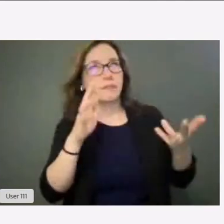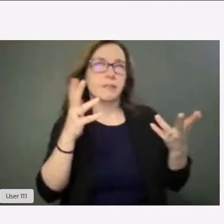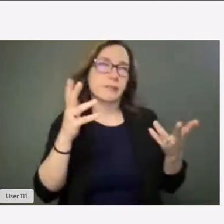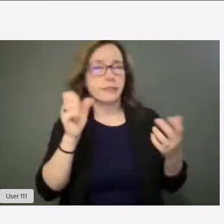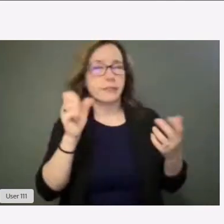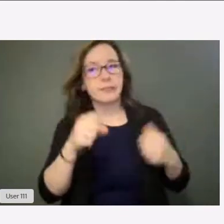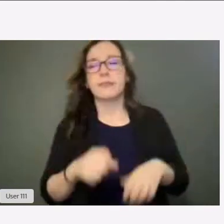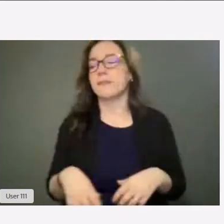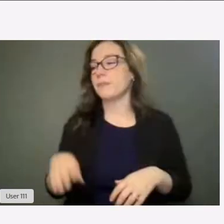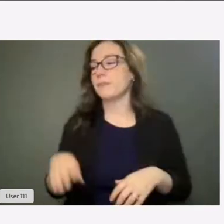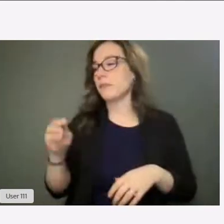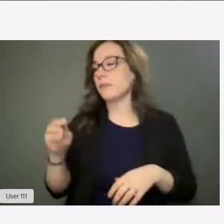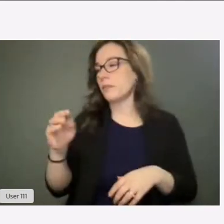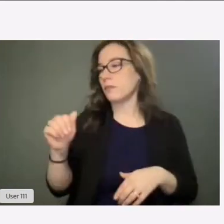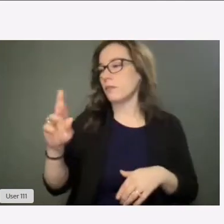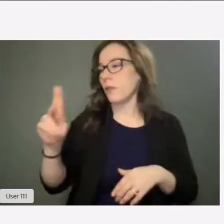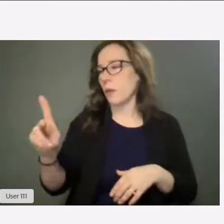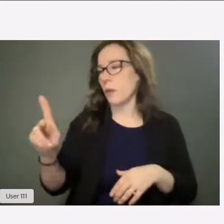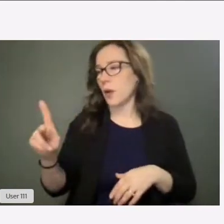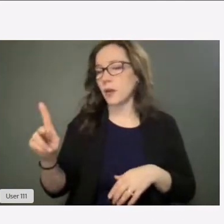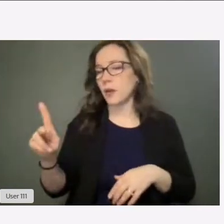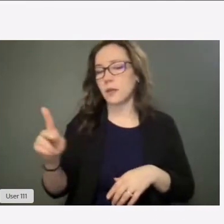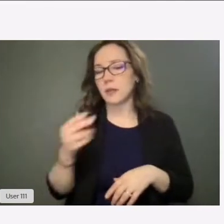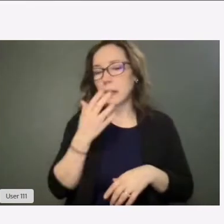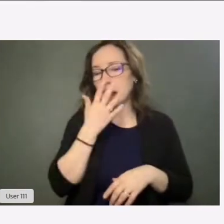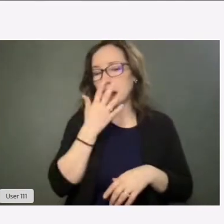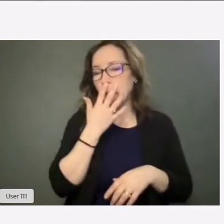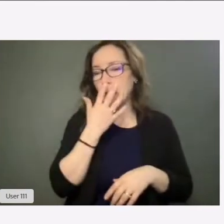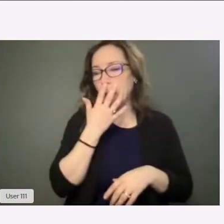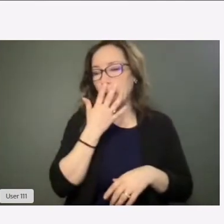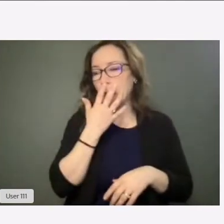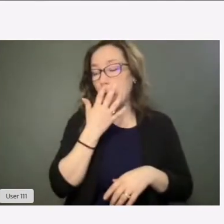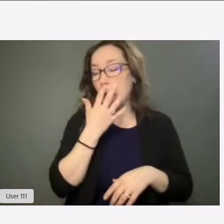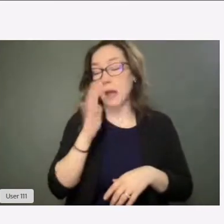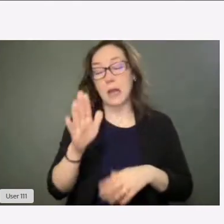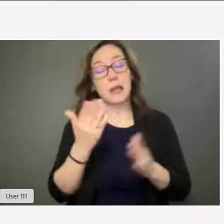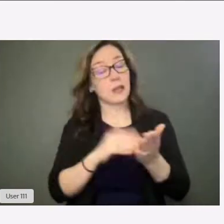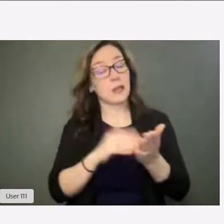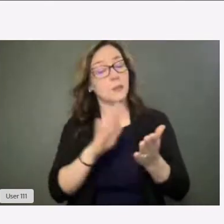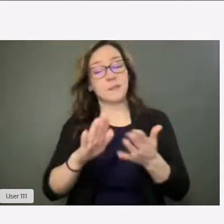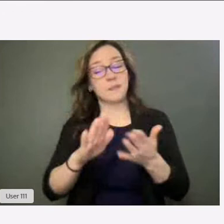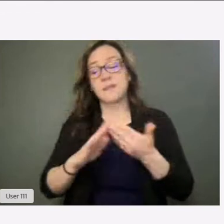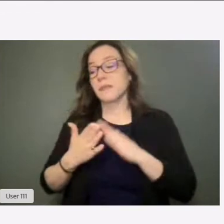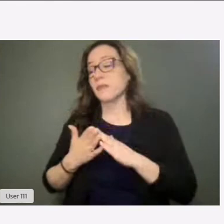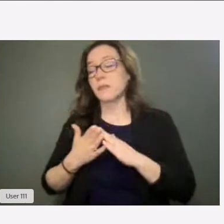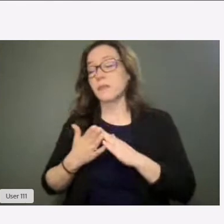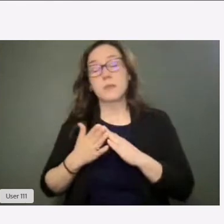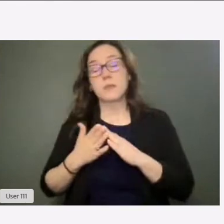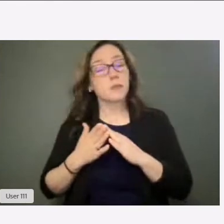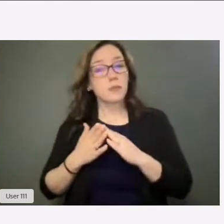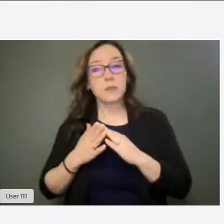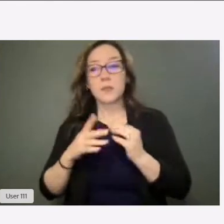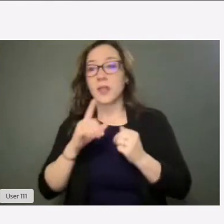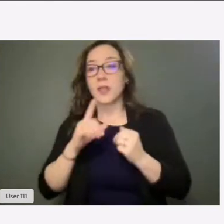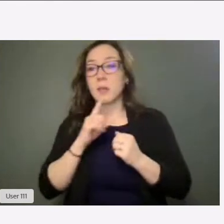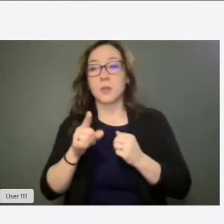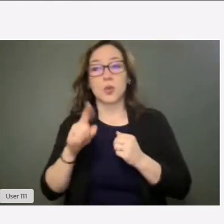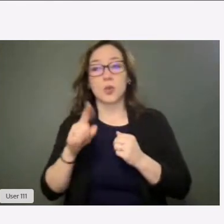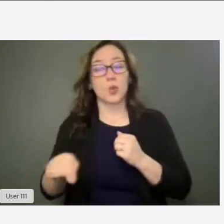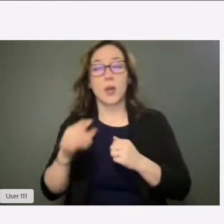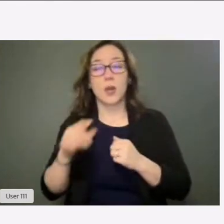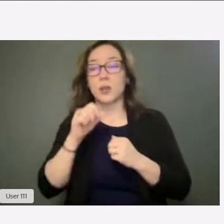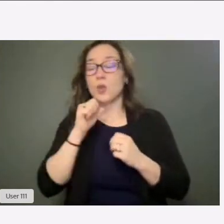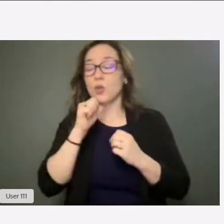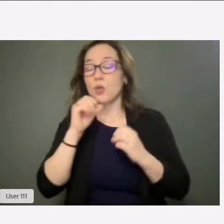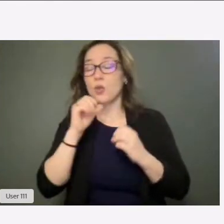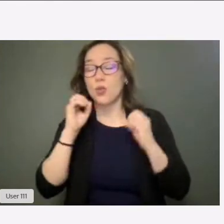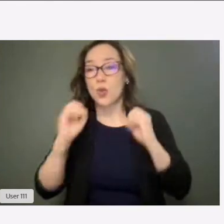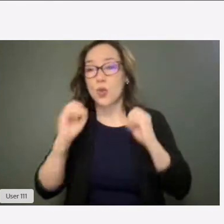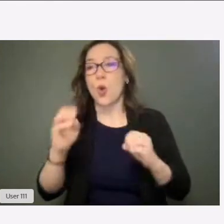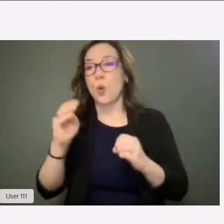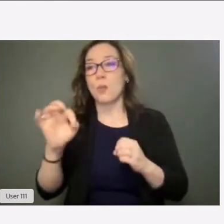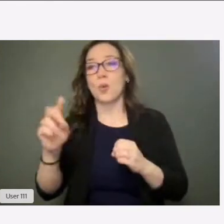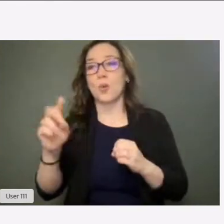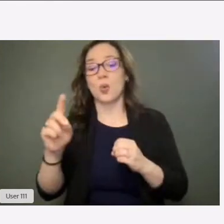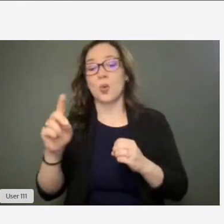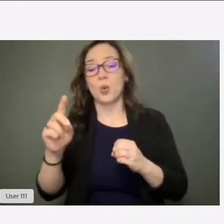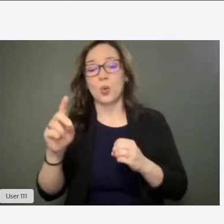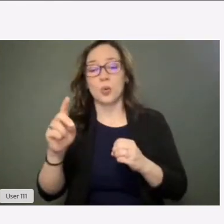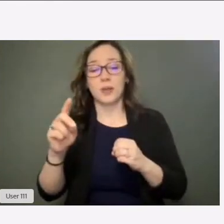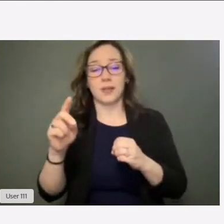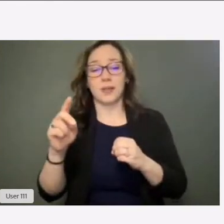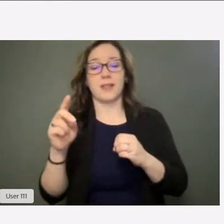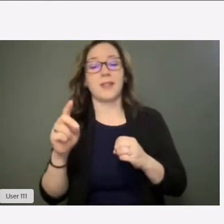Mark, given what your community is going through, I imagine you were probably in no mood for good idea fairies, but